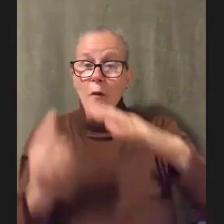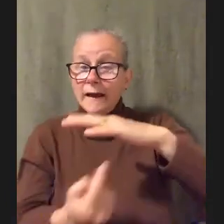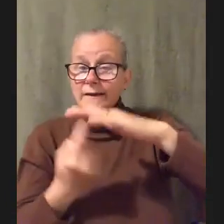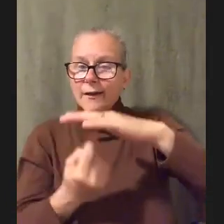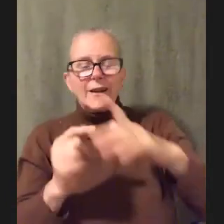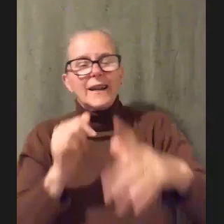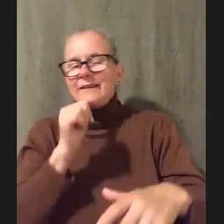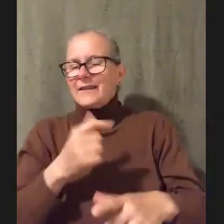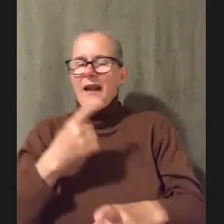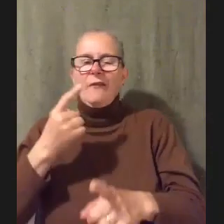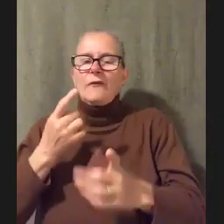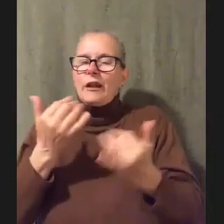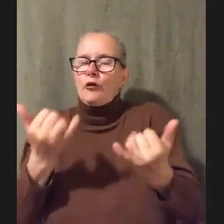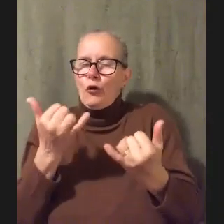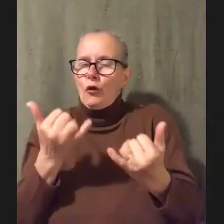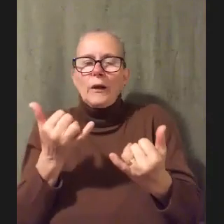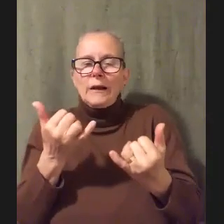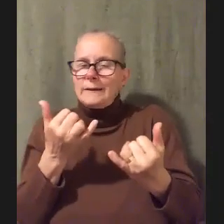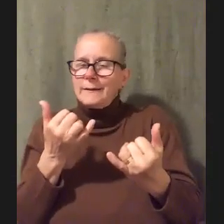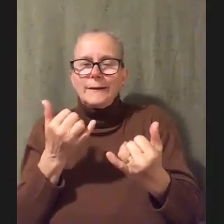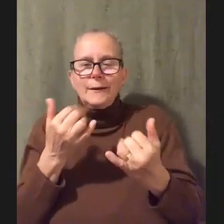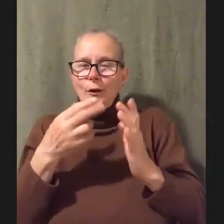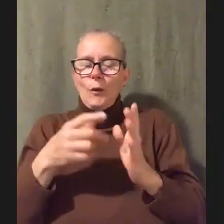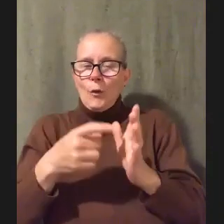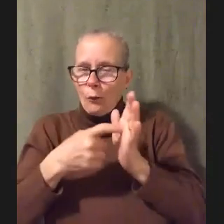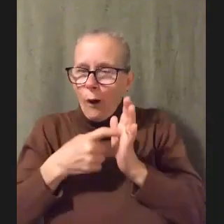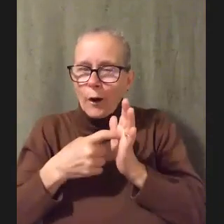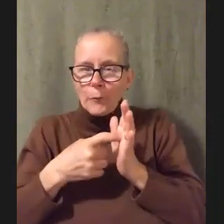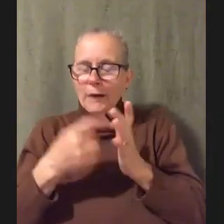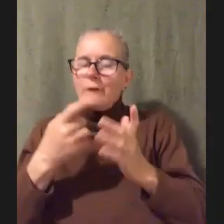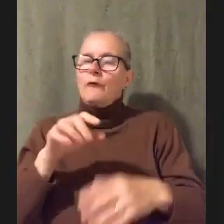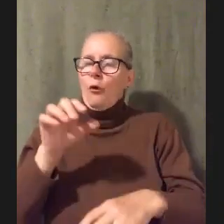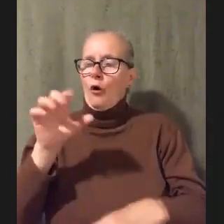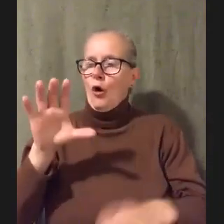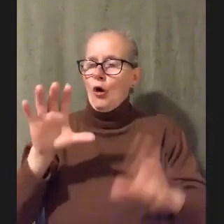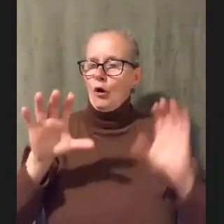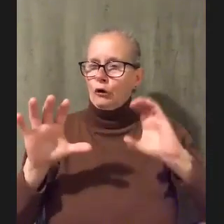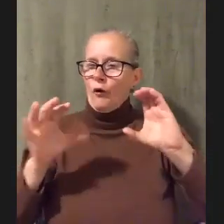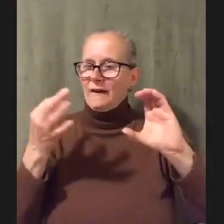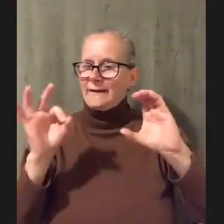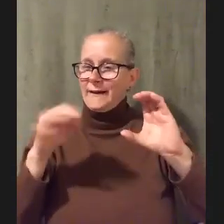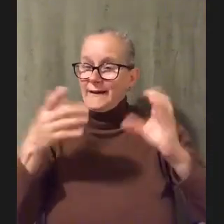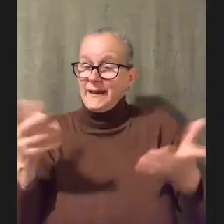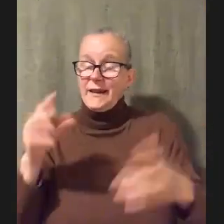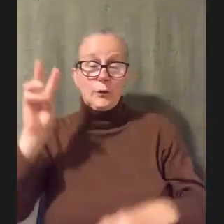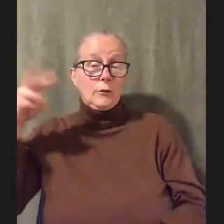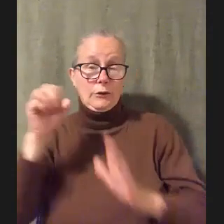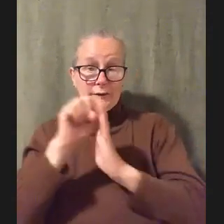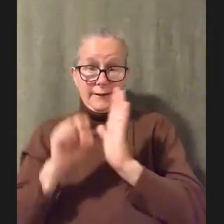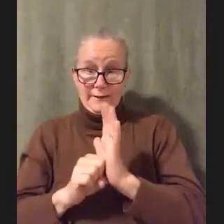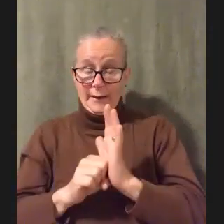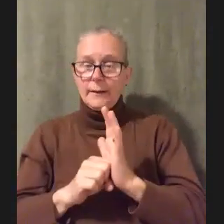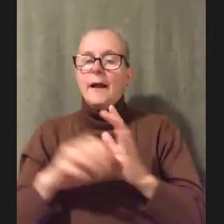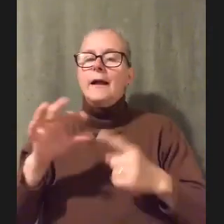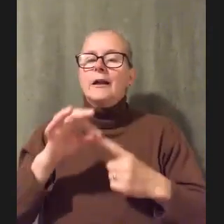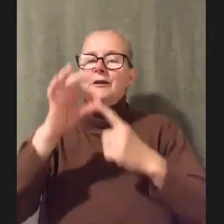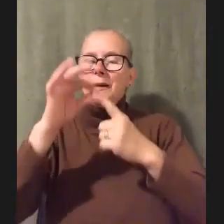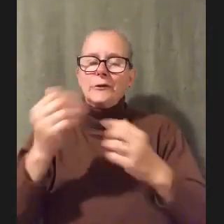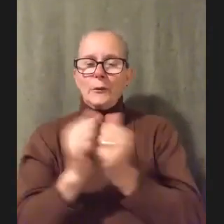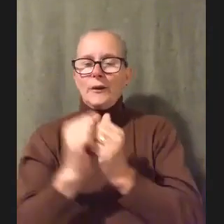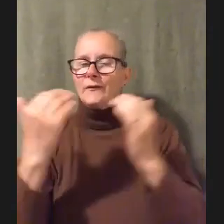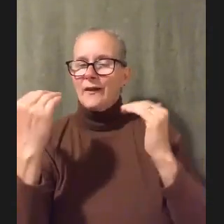or the current standard for COVID-19 in Snohomish County or Washington State, especially given the limited